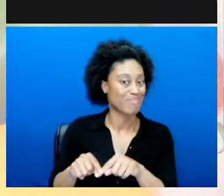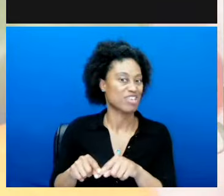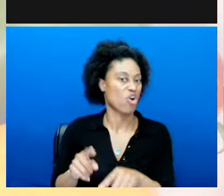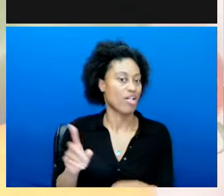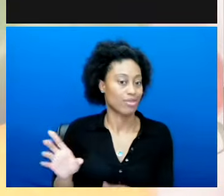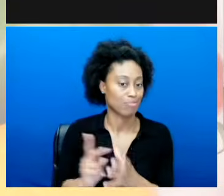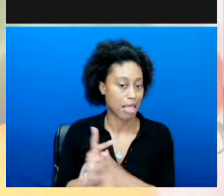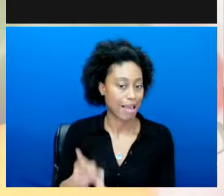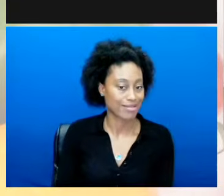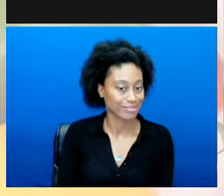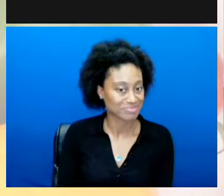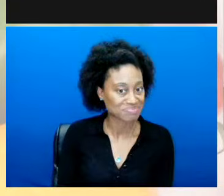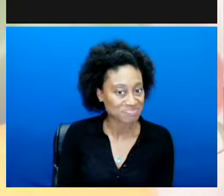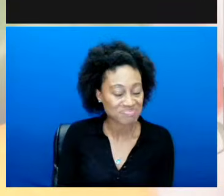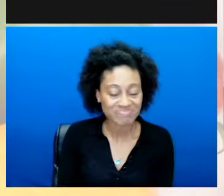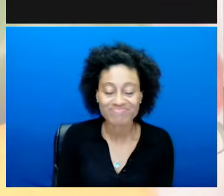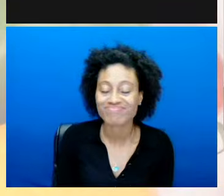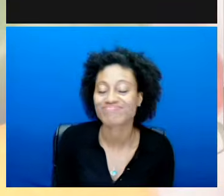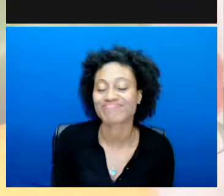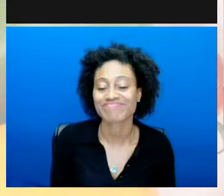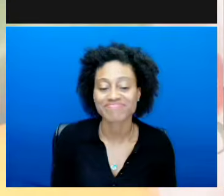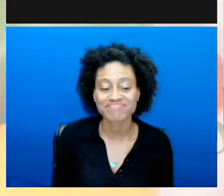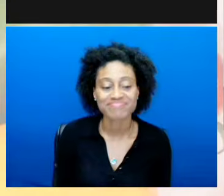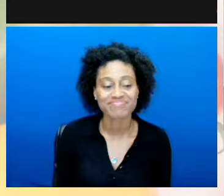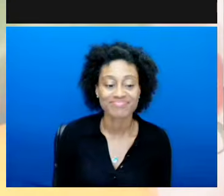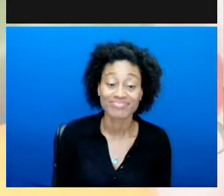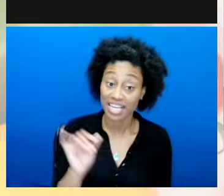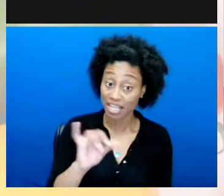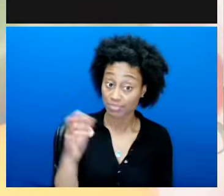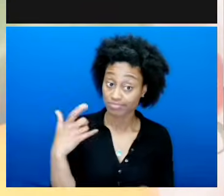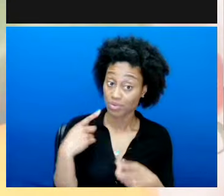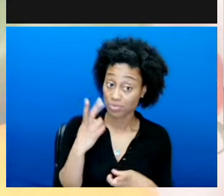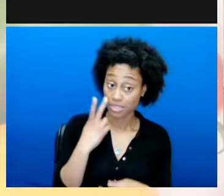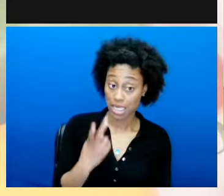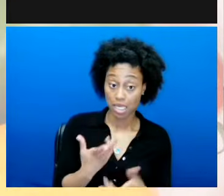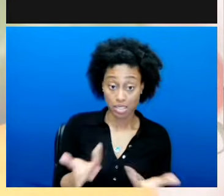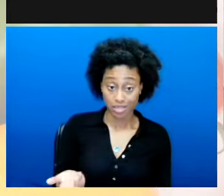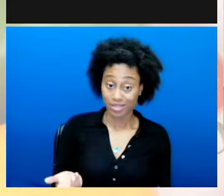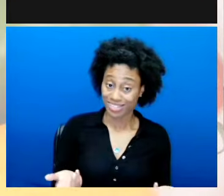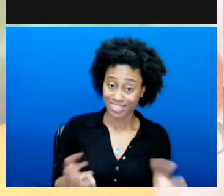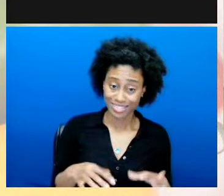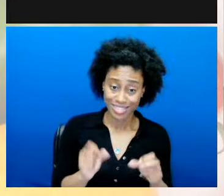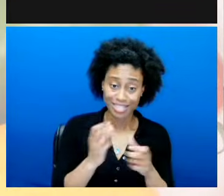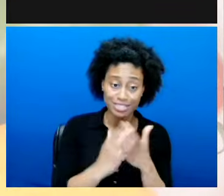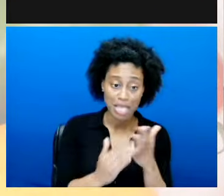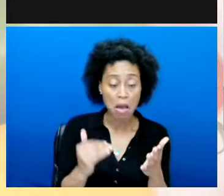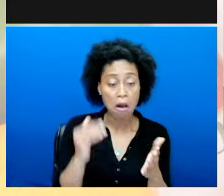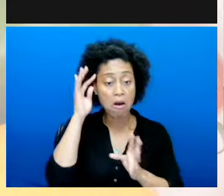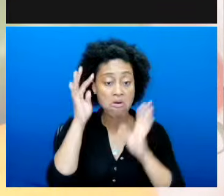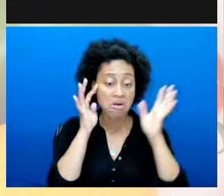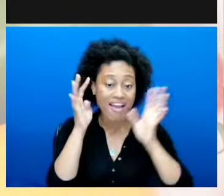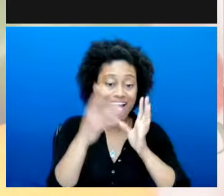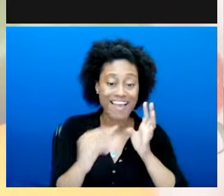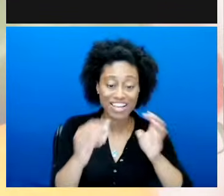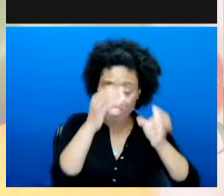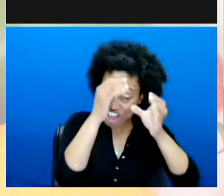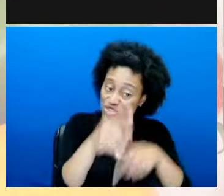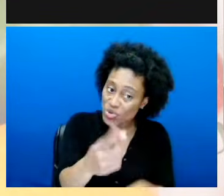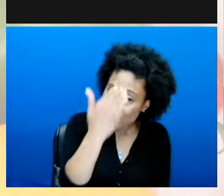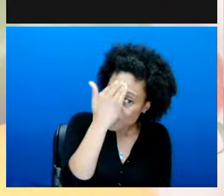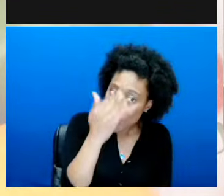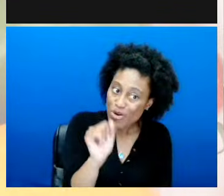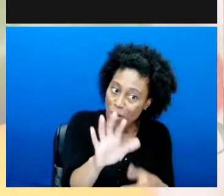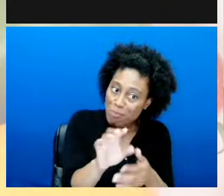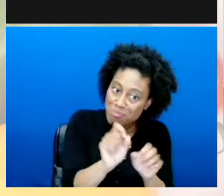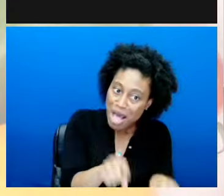And so, as we've seen, once again, it just takes some creativity and some knowledge. You need to know that these are possibilities